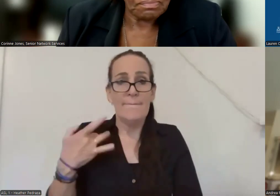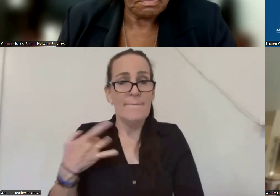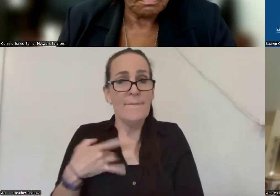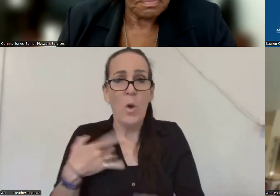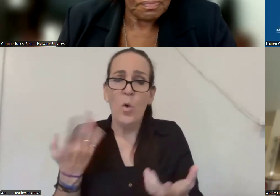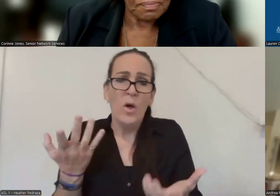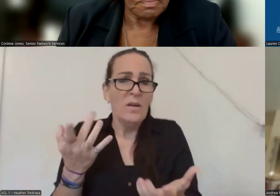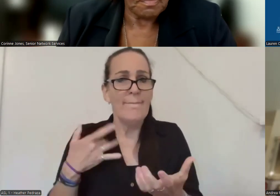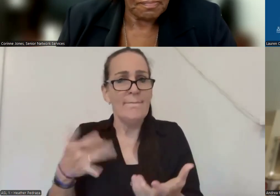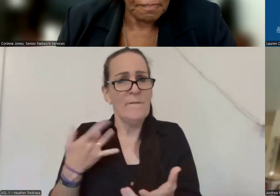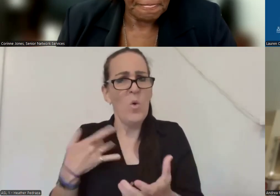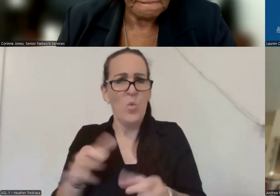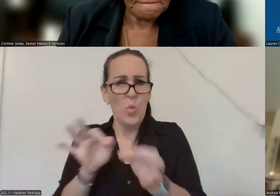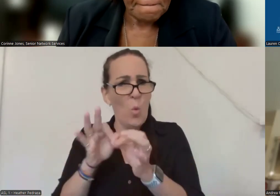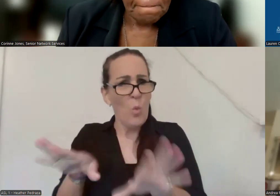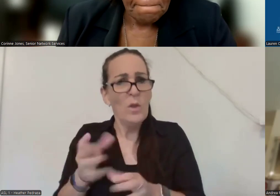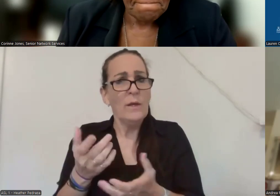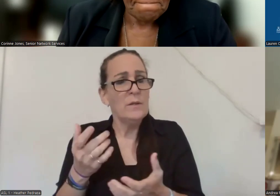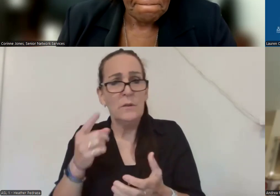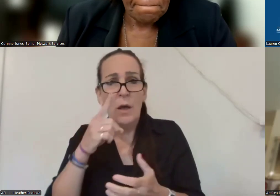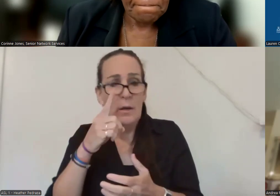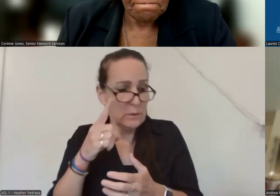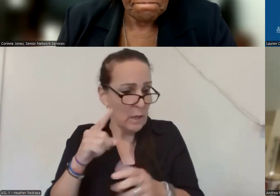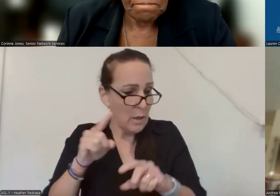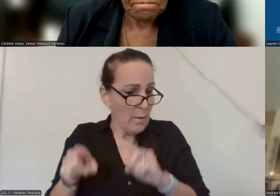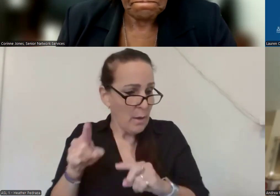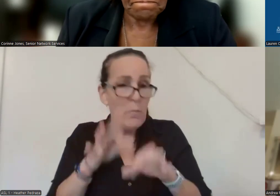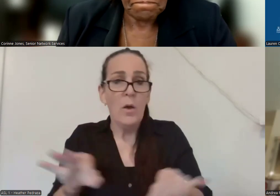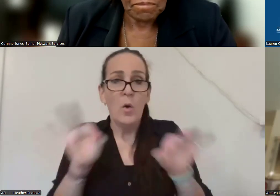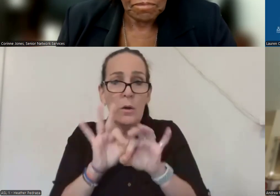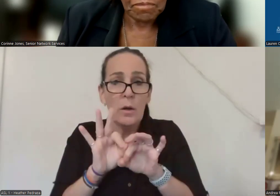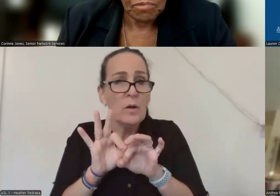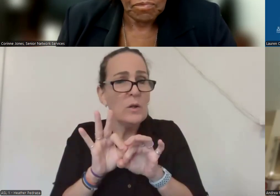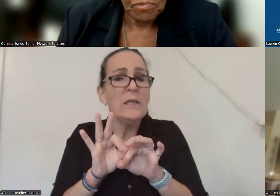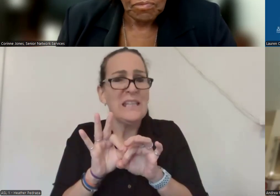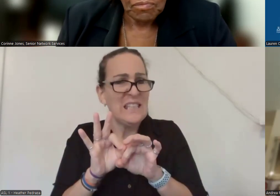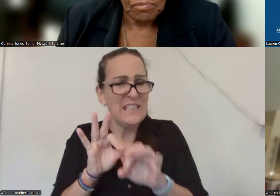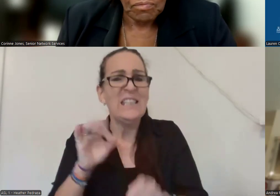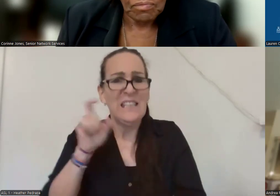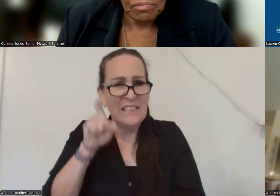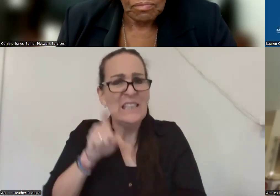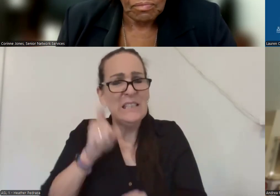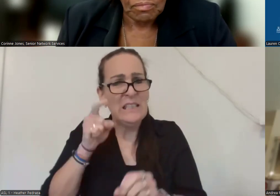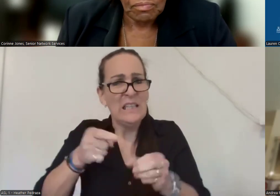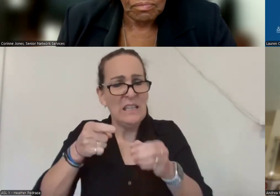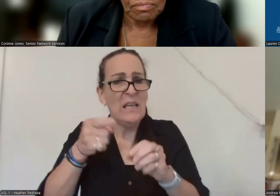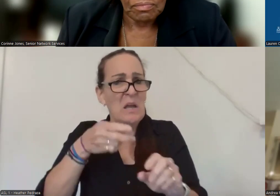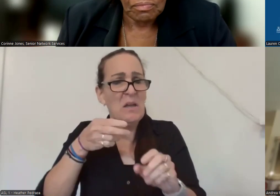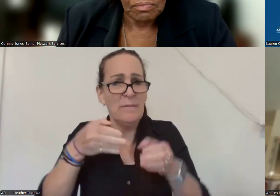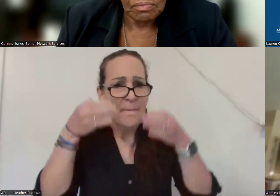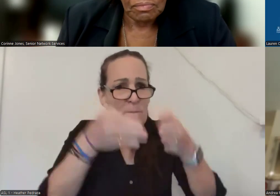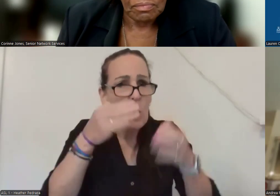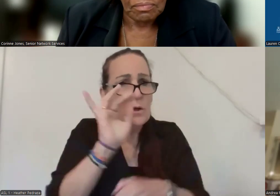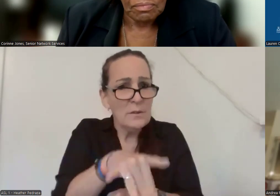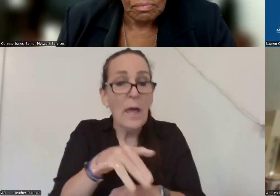a disconnect that need to be addressed because the resources are there. In regards to